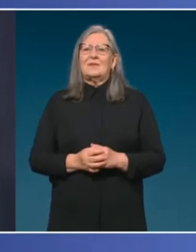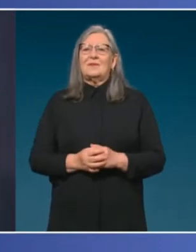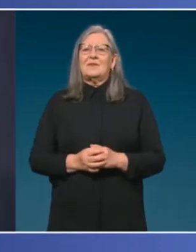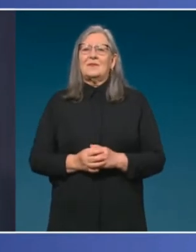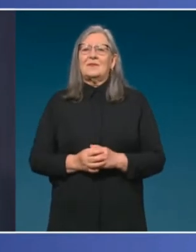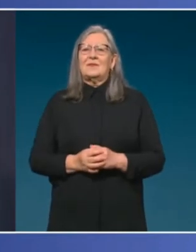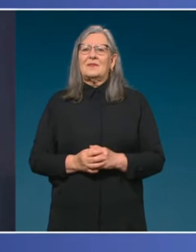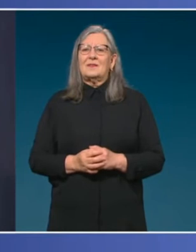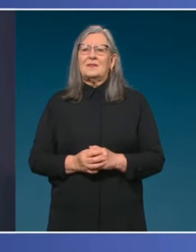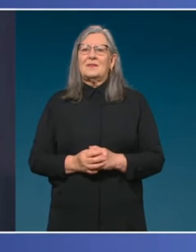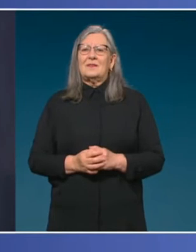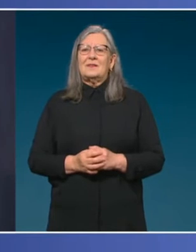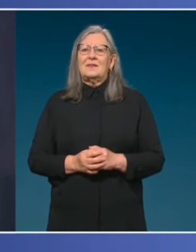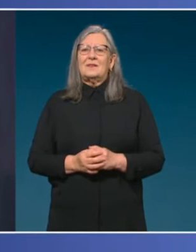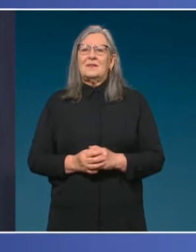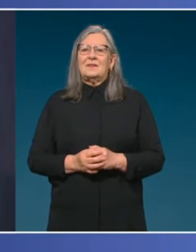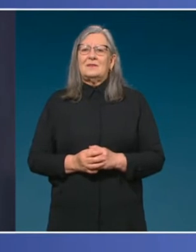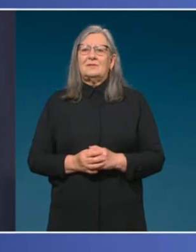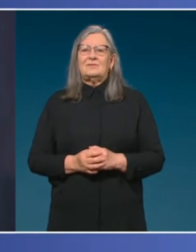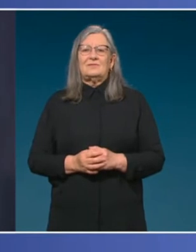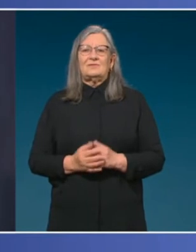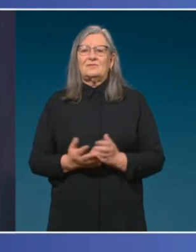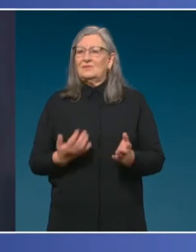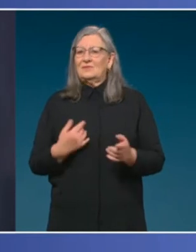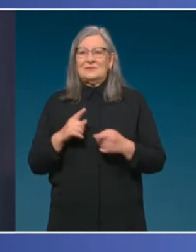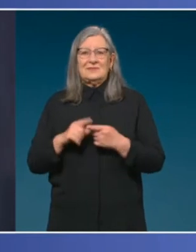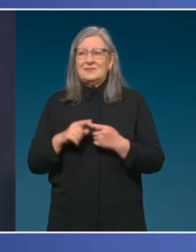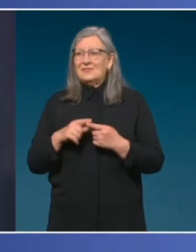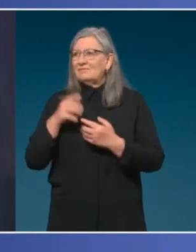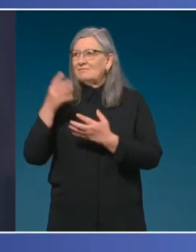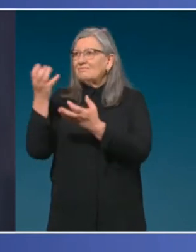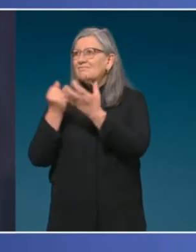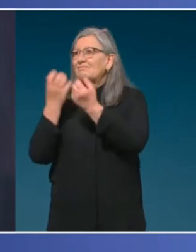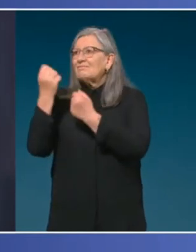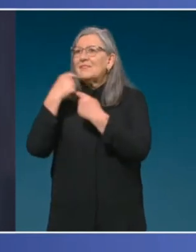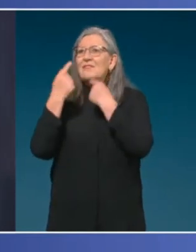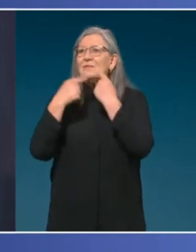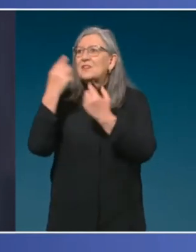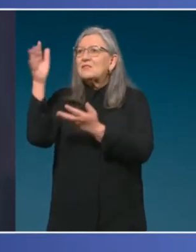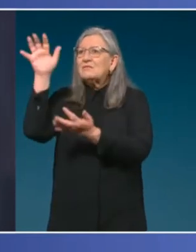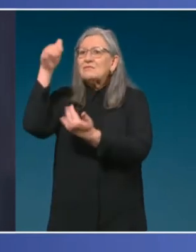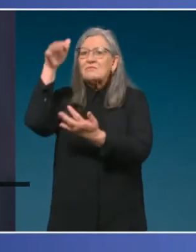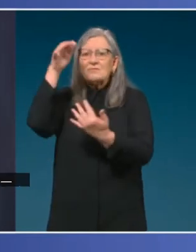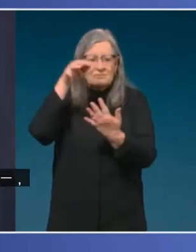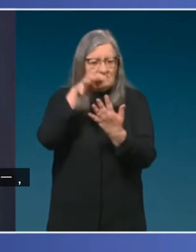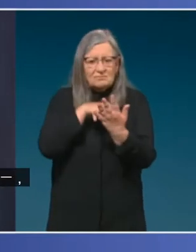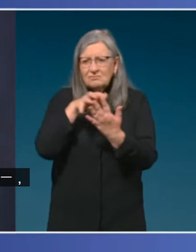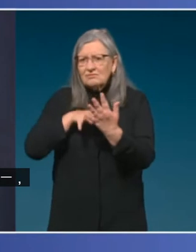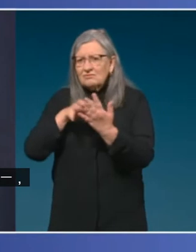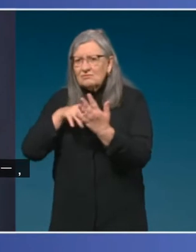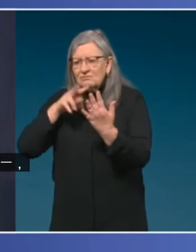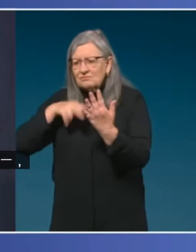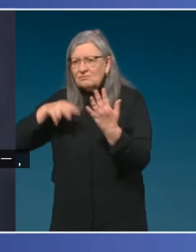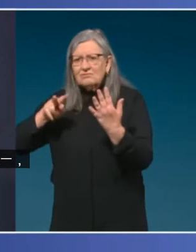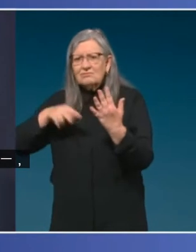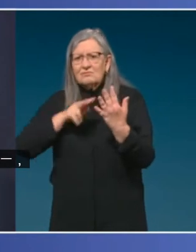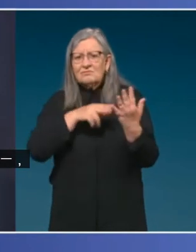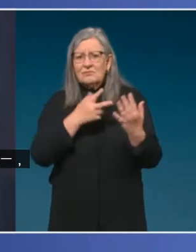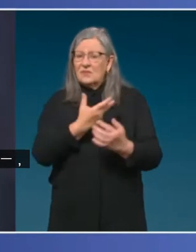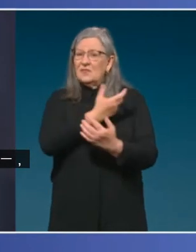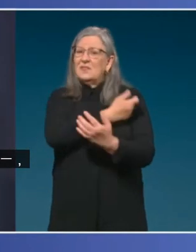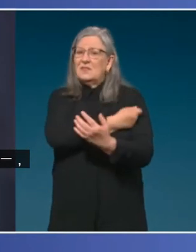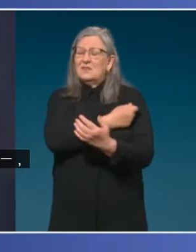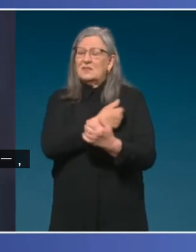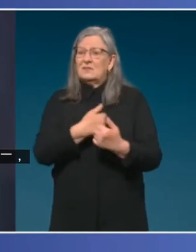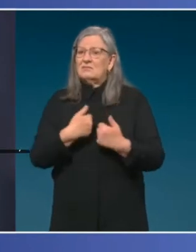It's one of those things that we're gathering information about how effective vaccination is as a defence. But there are